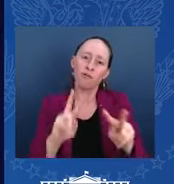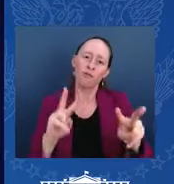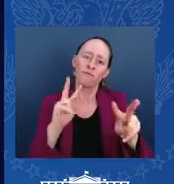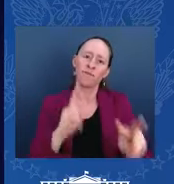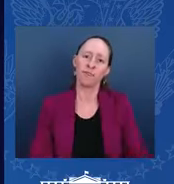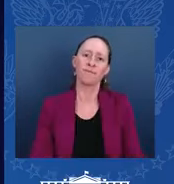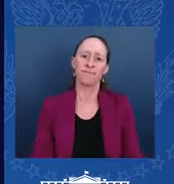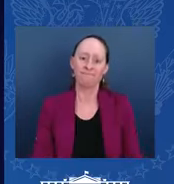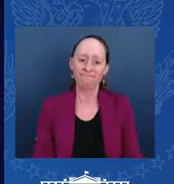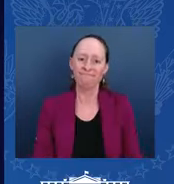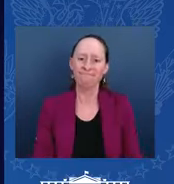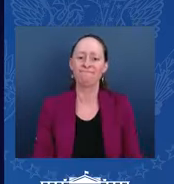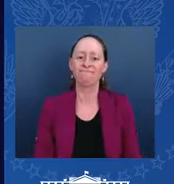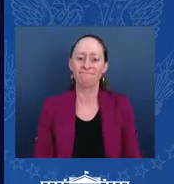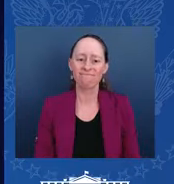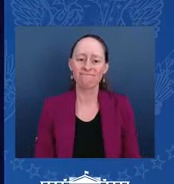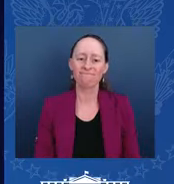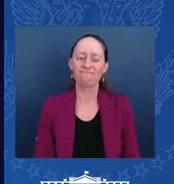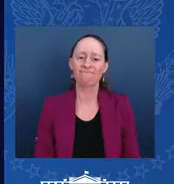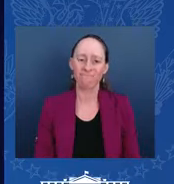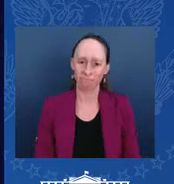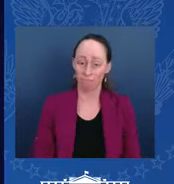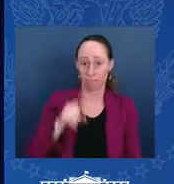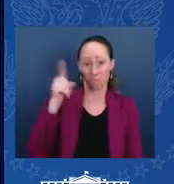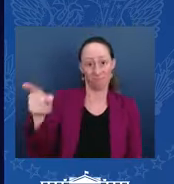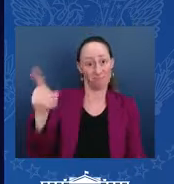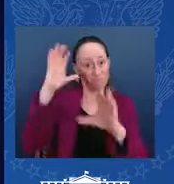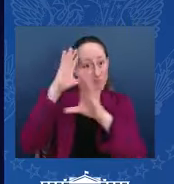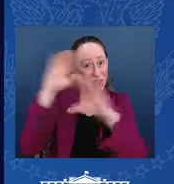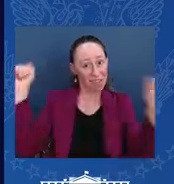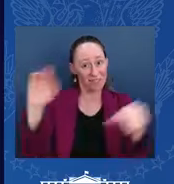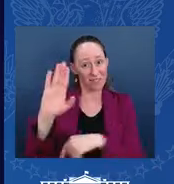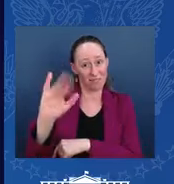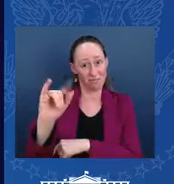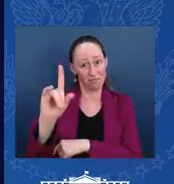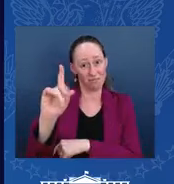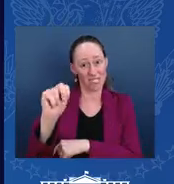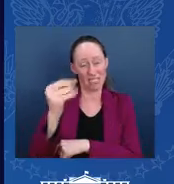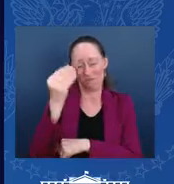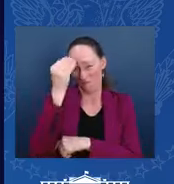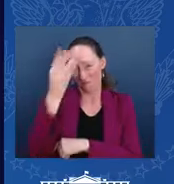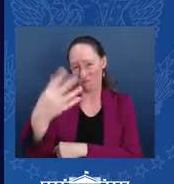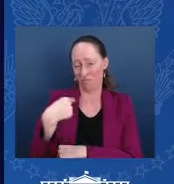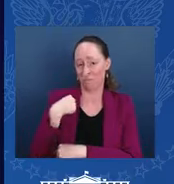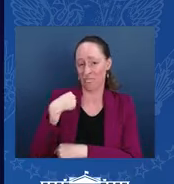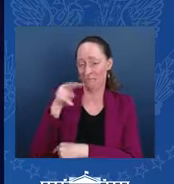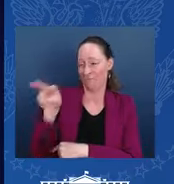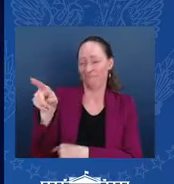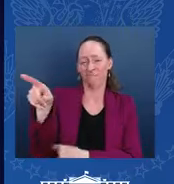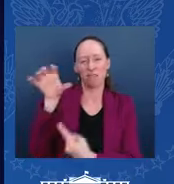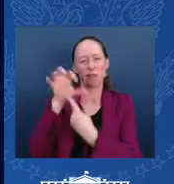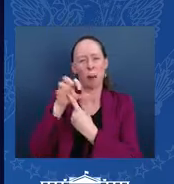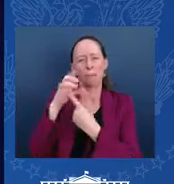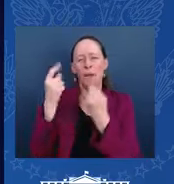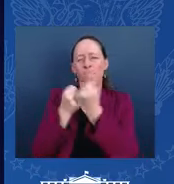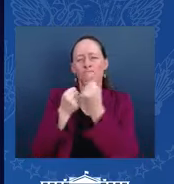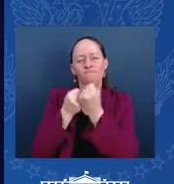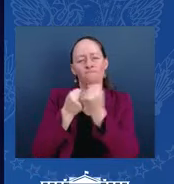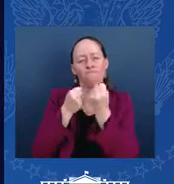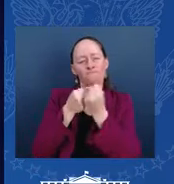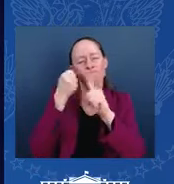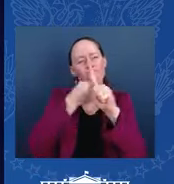Having a champion like President Biden, who never stops fighting for us, really makes a difference for people like me. I never